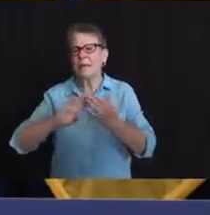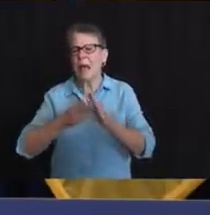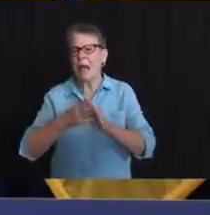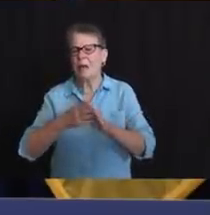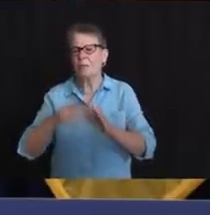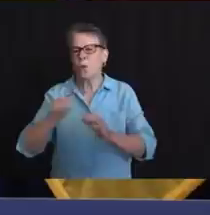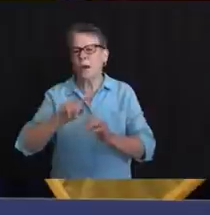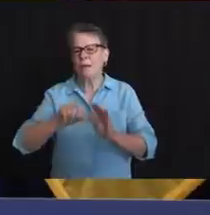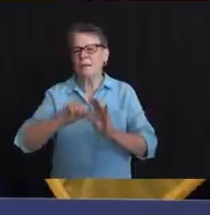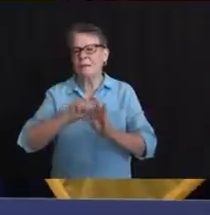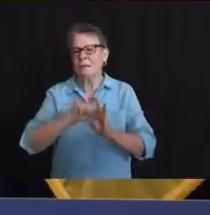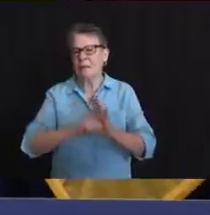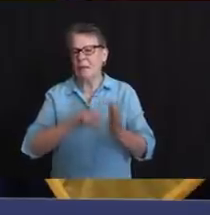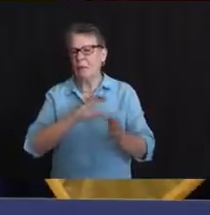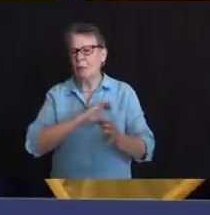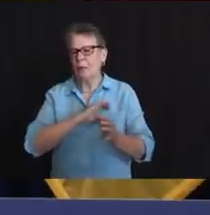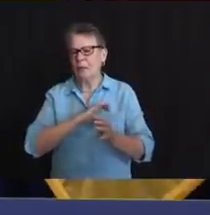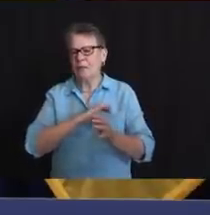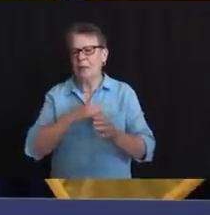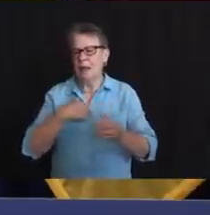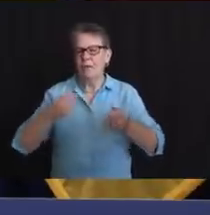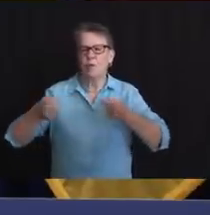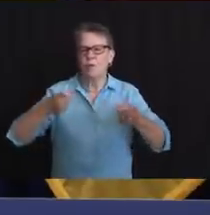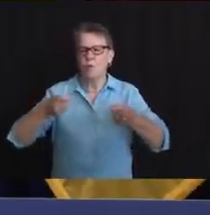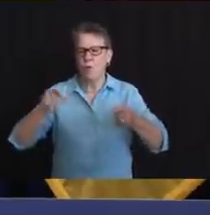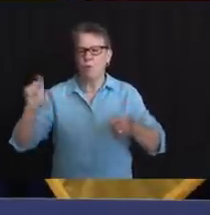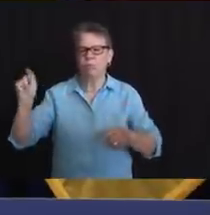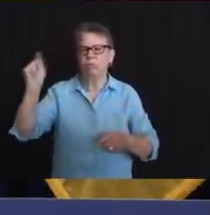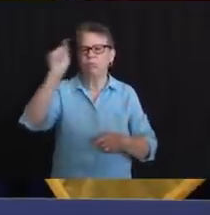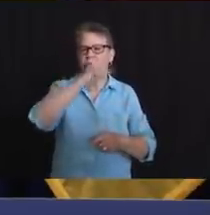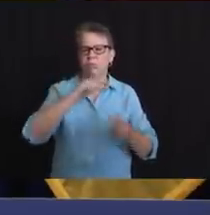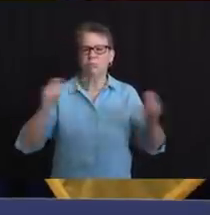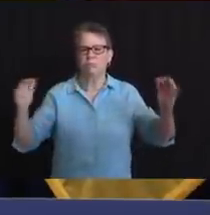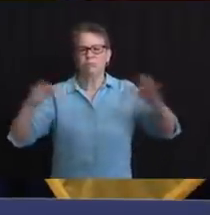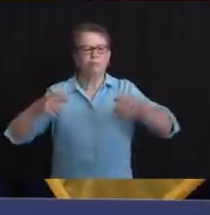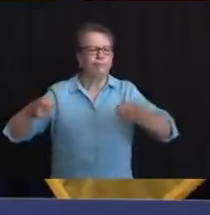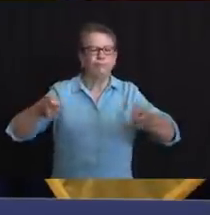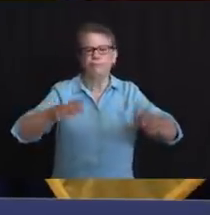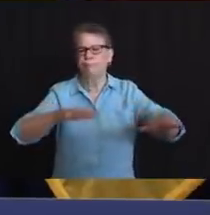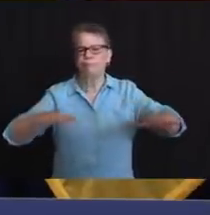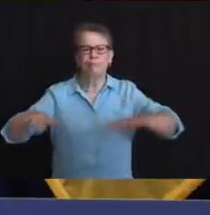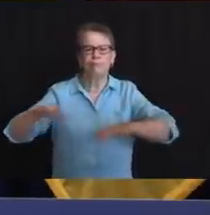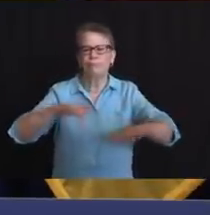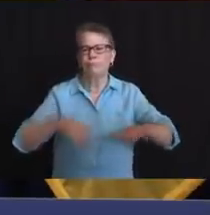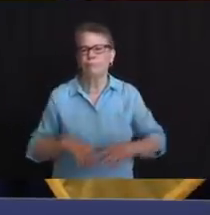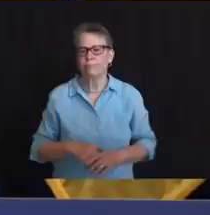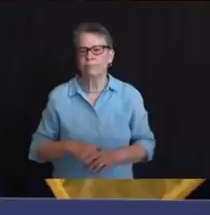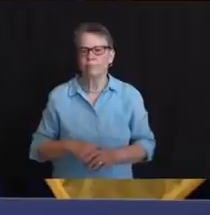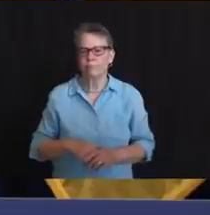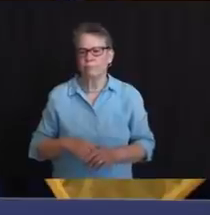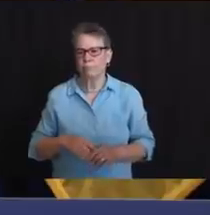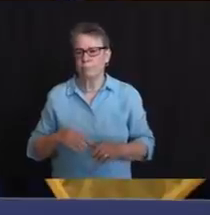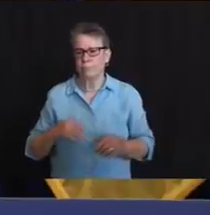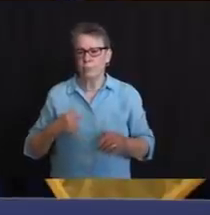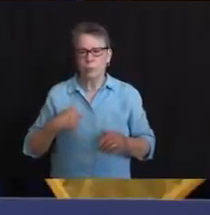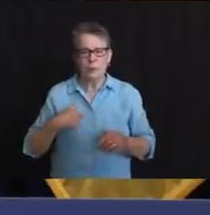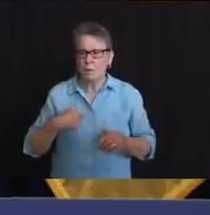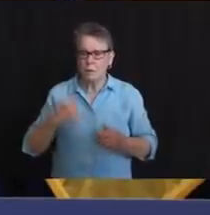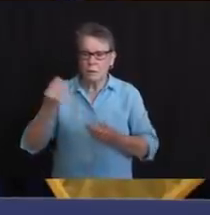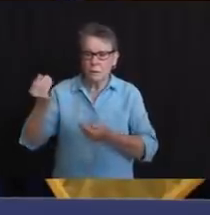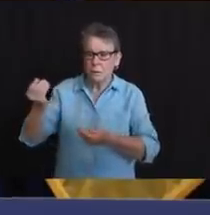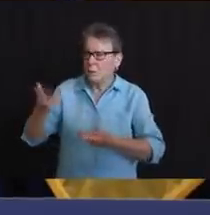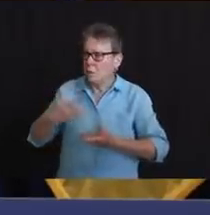amount. So when I got the word, obviously we were communicating with you and your team